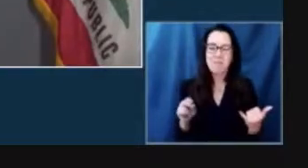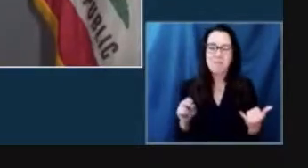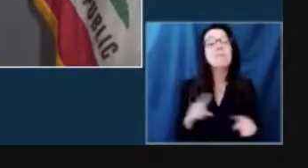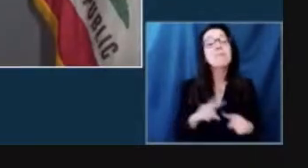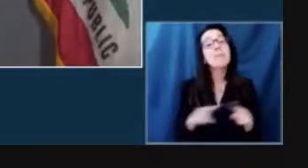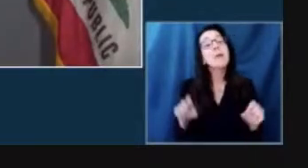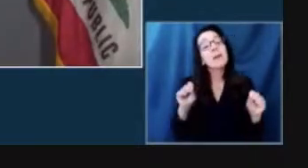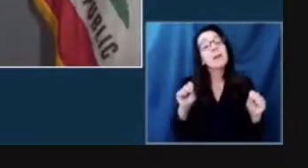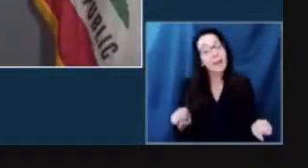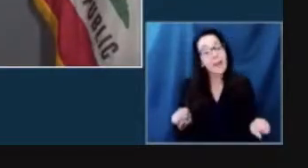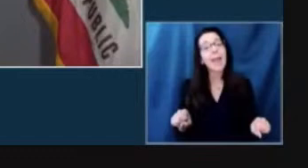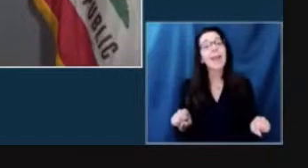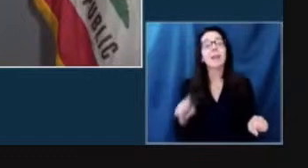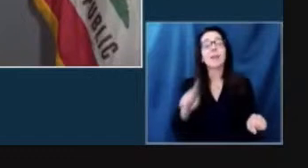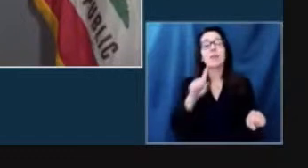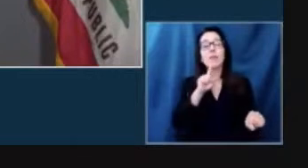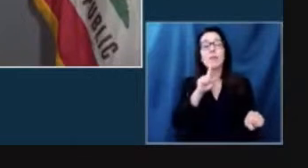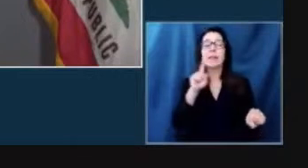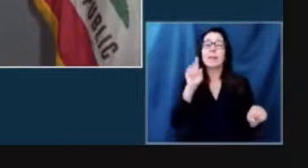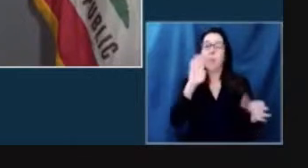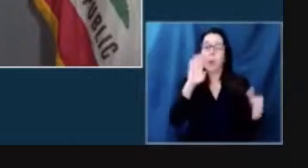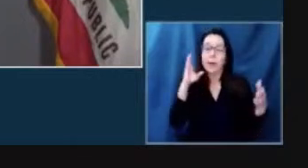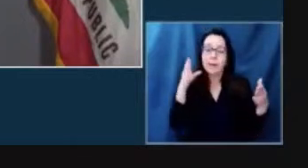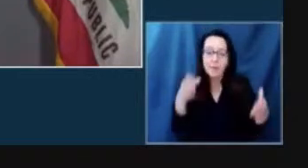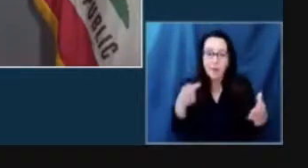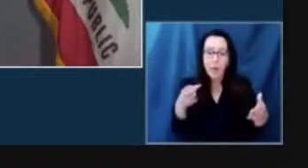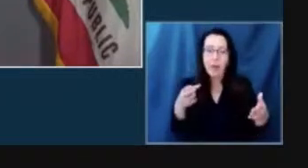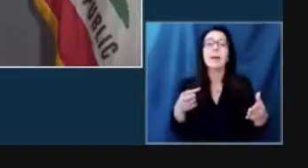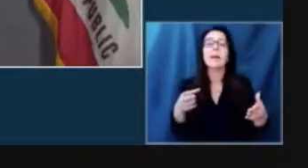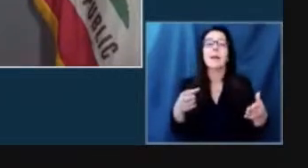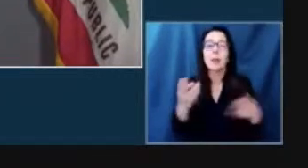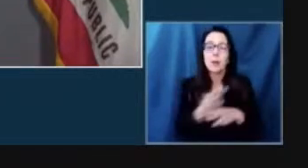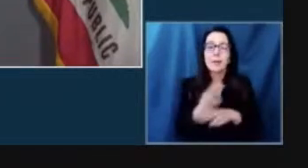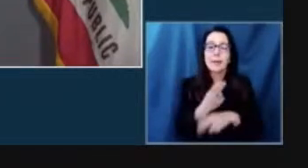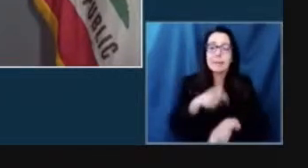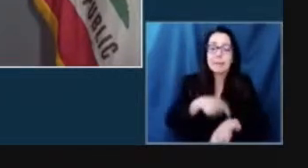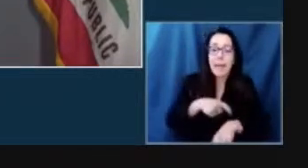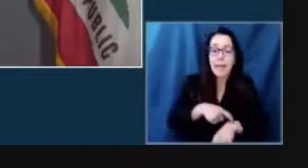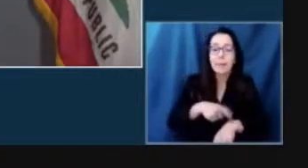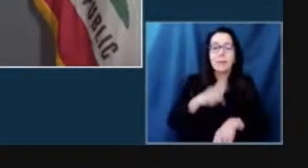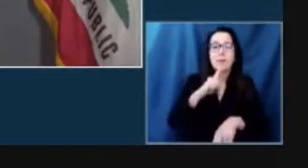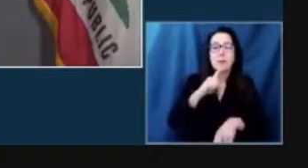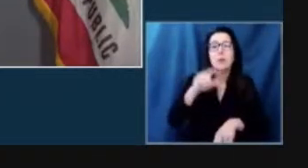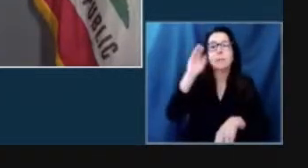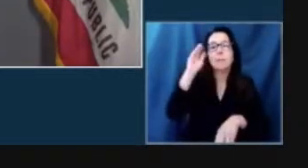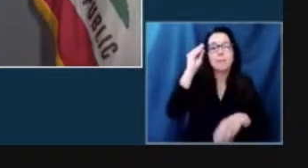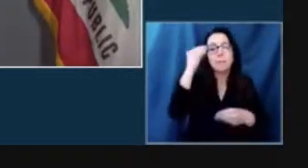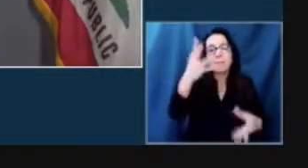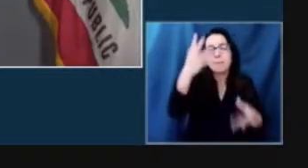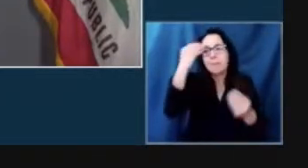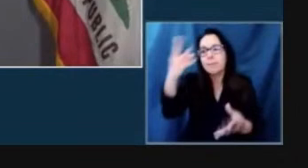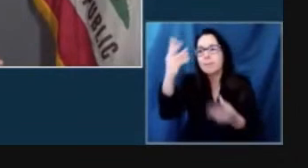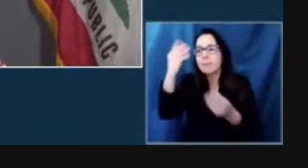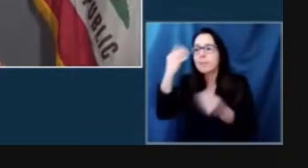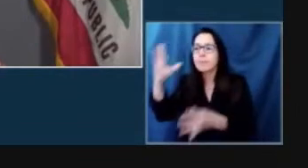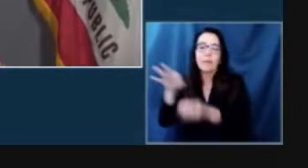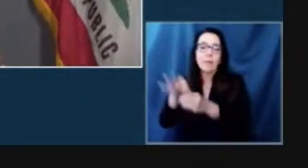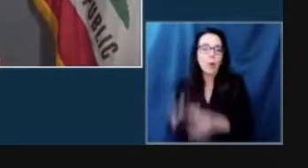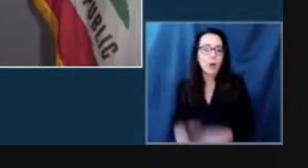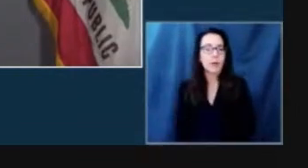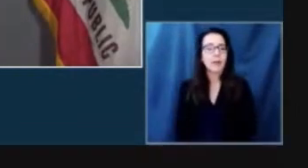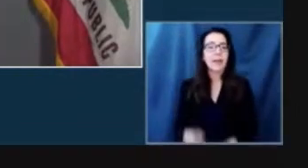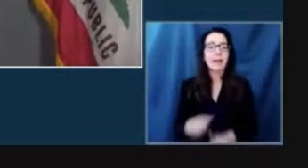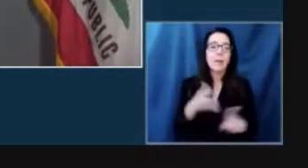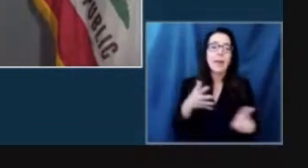need to get the good word to voters. We move closer to healthcare for all by further expanding Medi-Cal to all